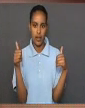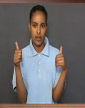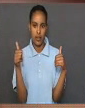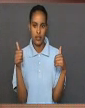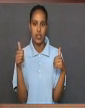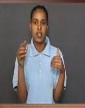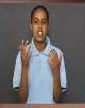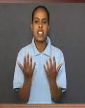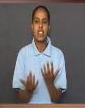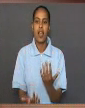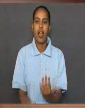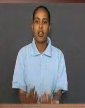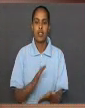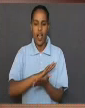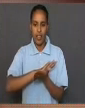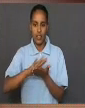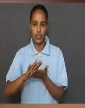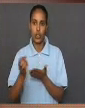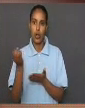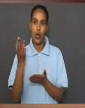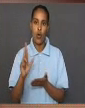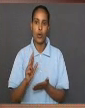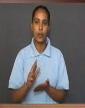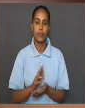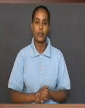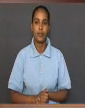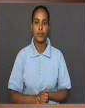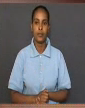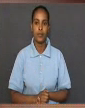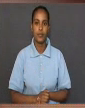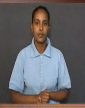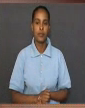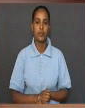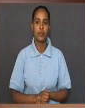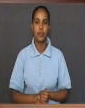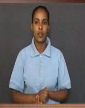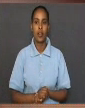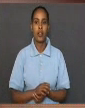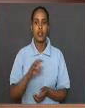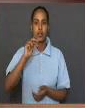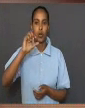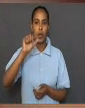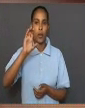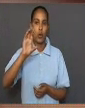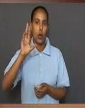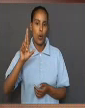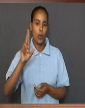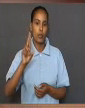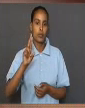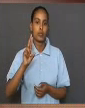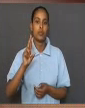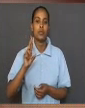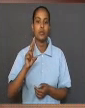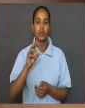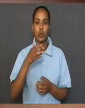by decantation or filtration. The sodium chromate